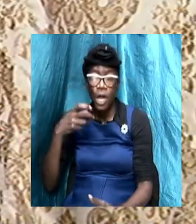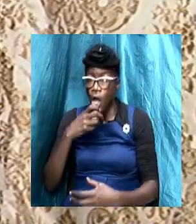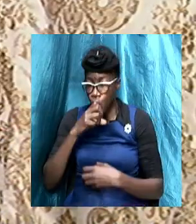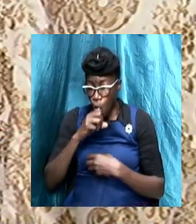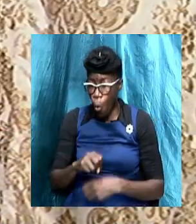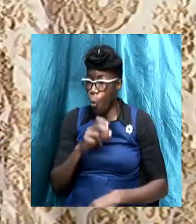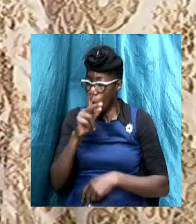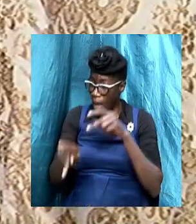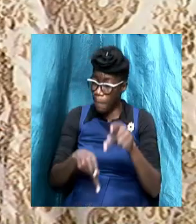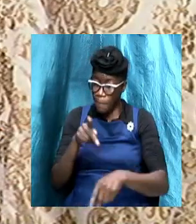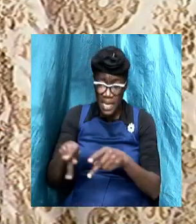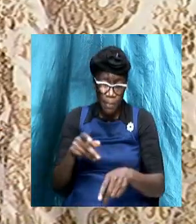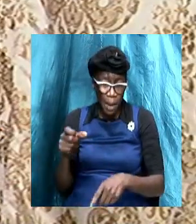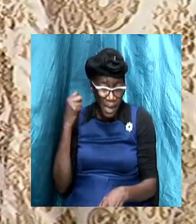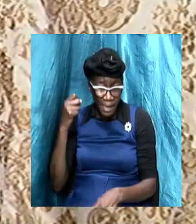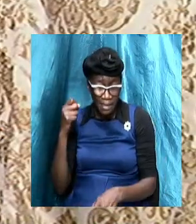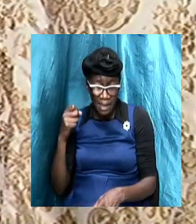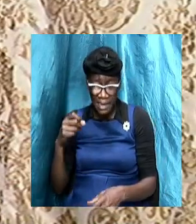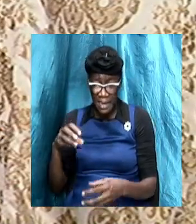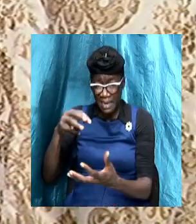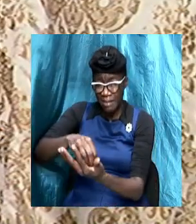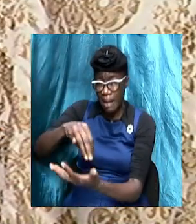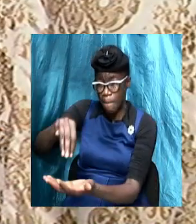the first. Can I tell you,